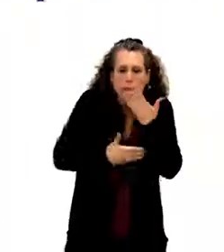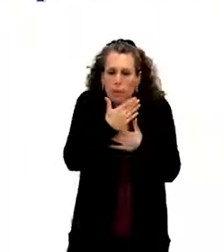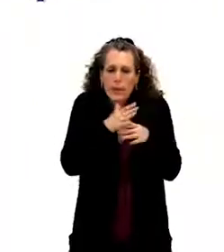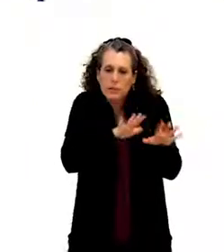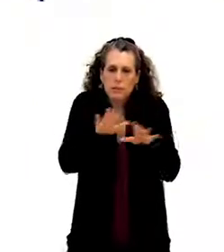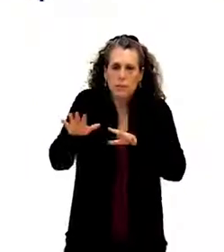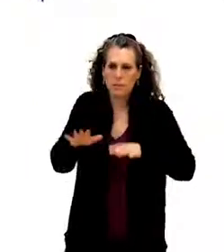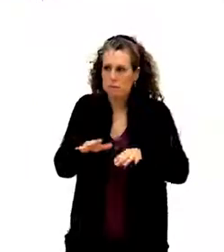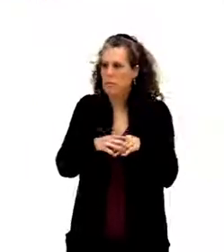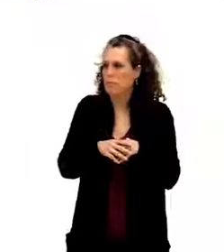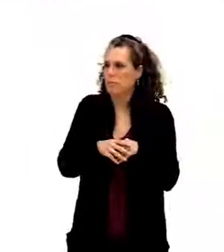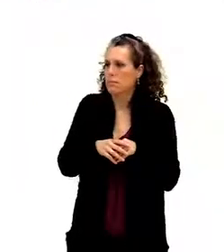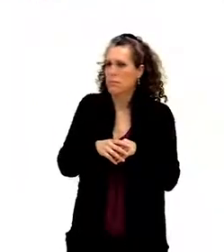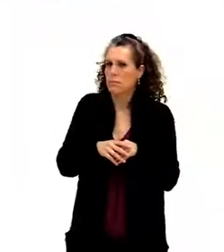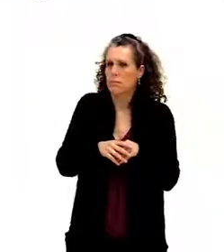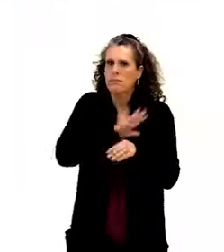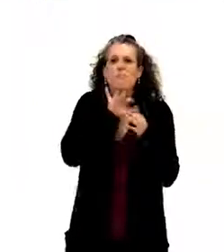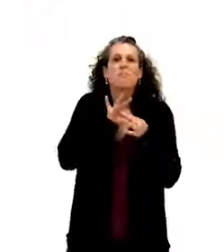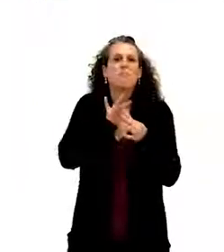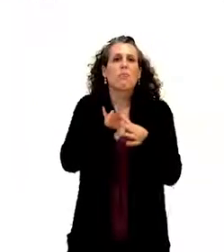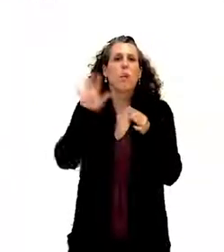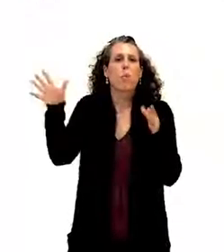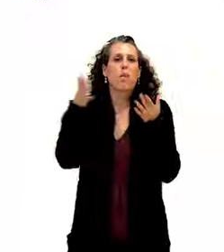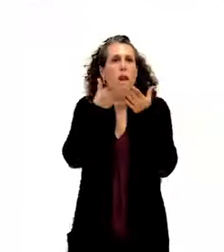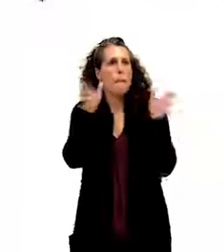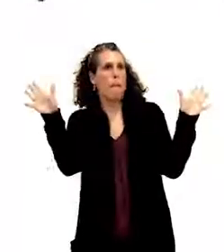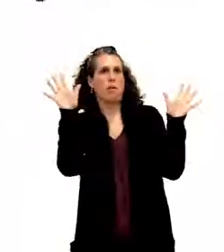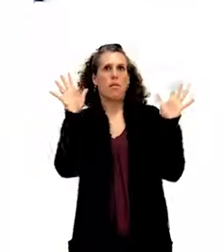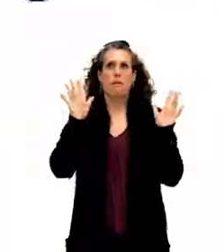integration characteristics in public life.